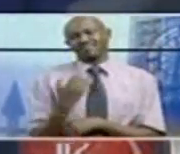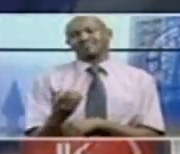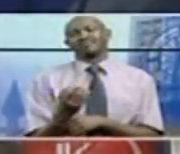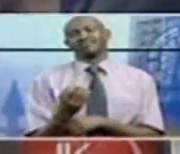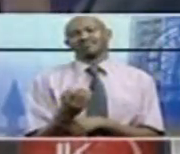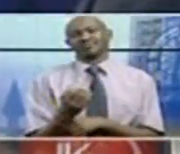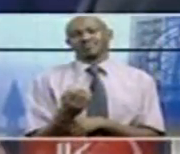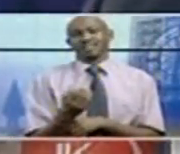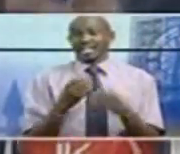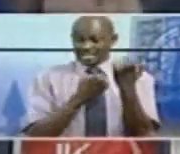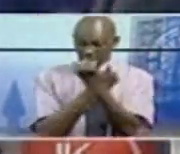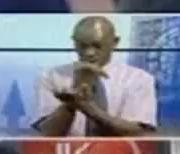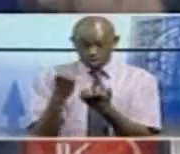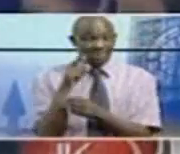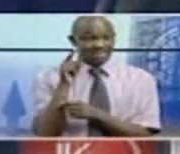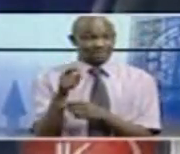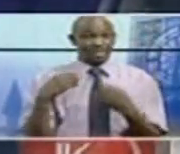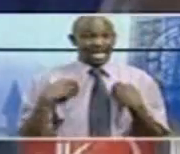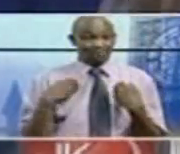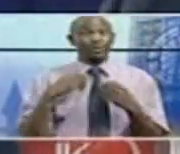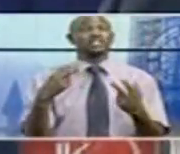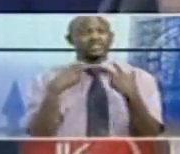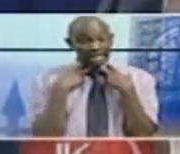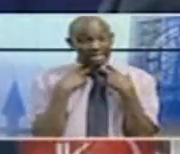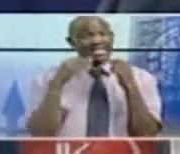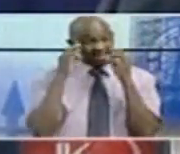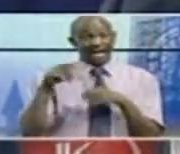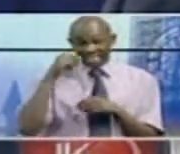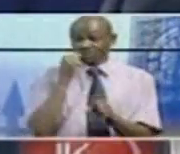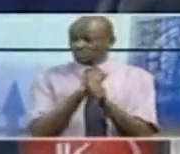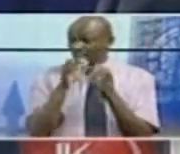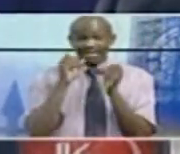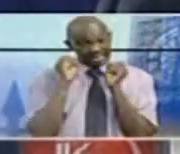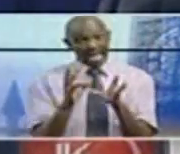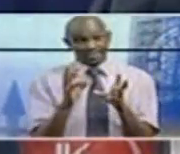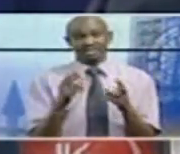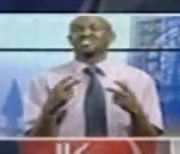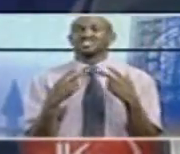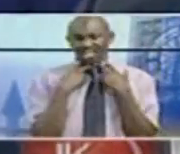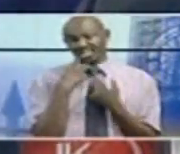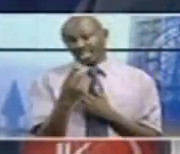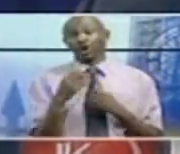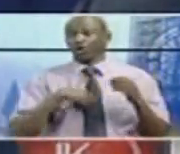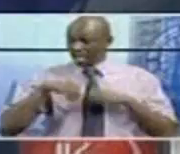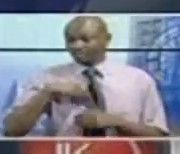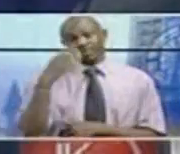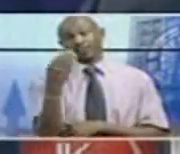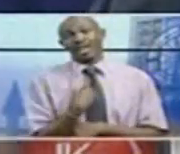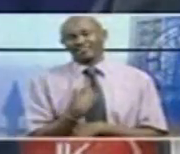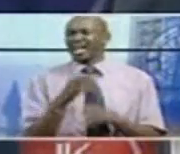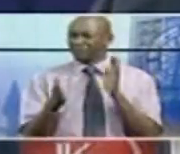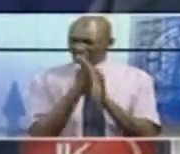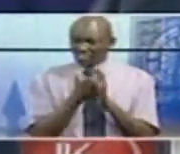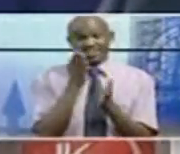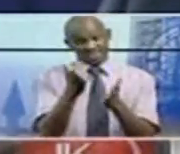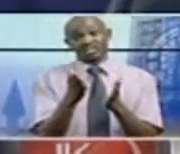economy. This economy will grind to a halt if we don't do something about rampant runaway corruption. It is too rampant, it